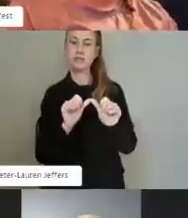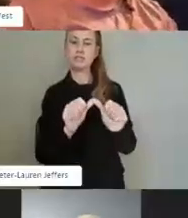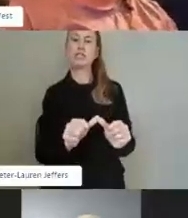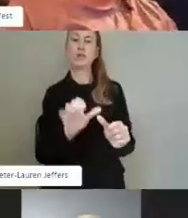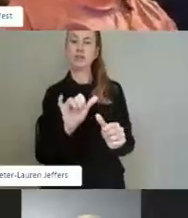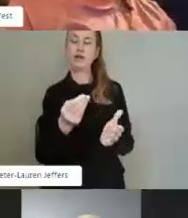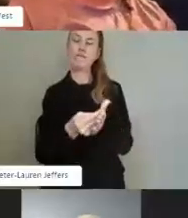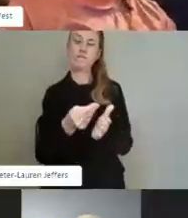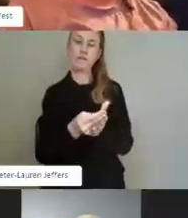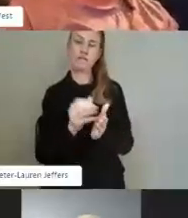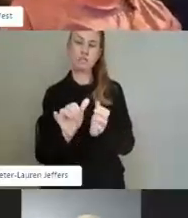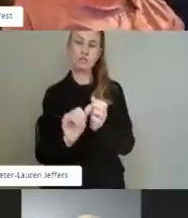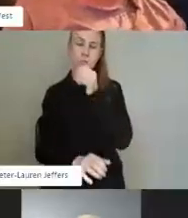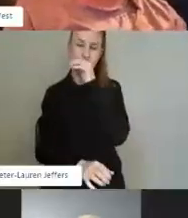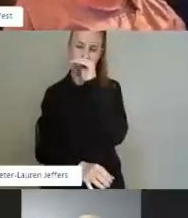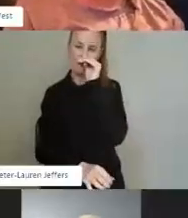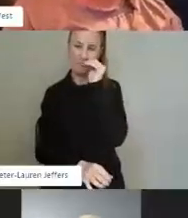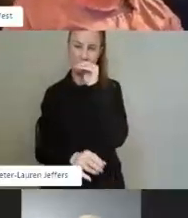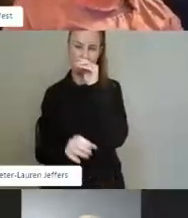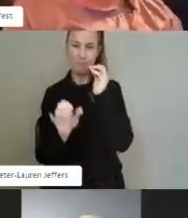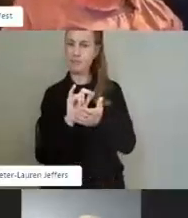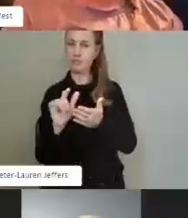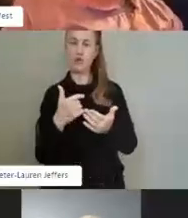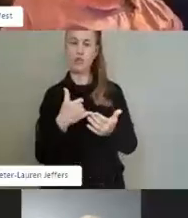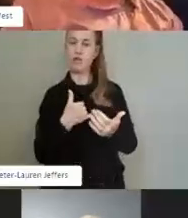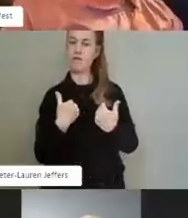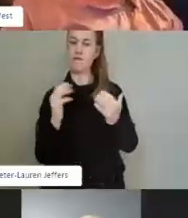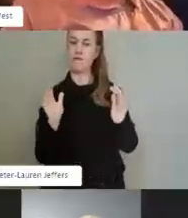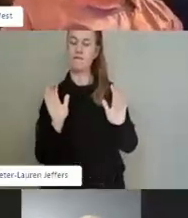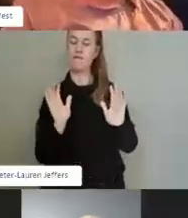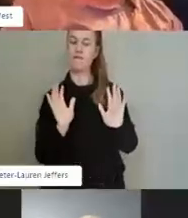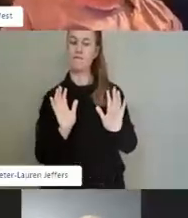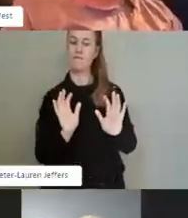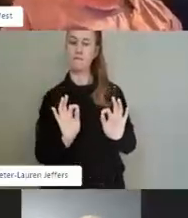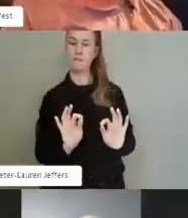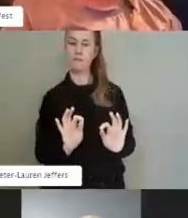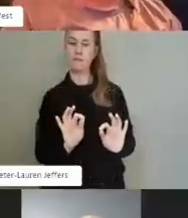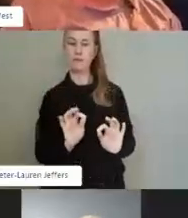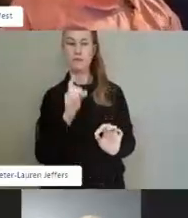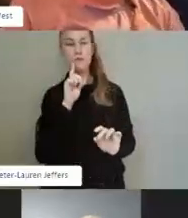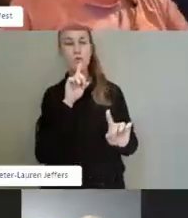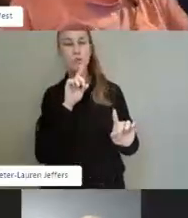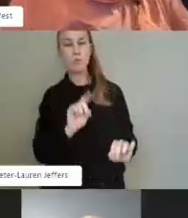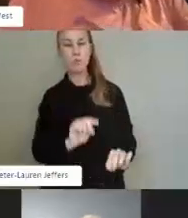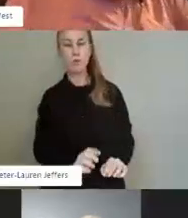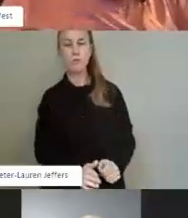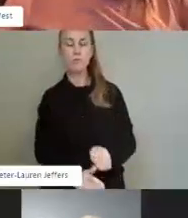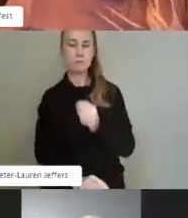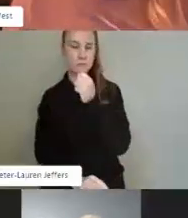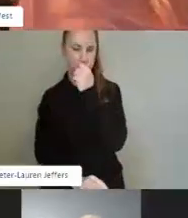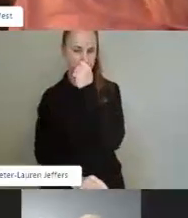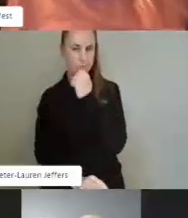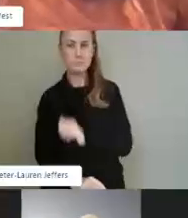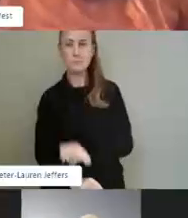that funding also. And that's all I have for the DSC report. Thank you.